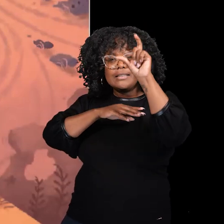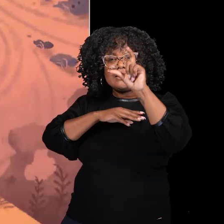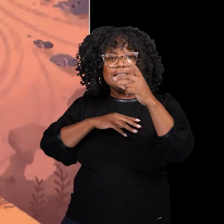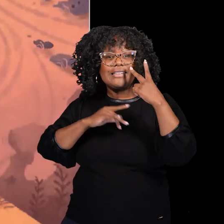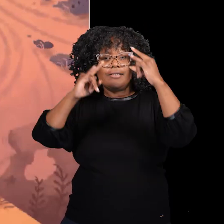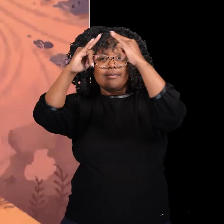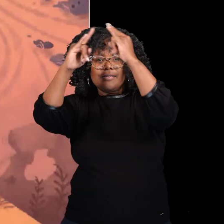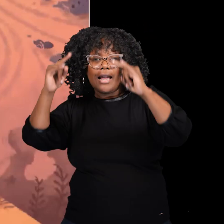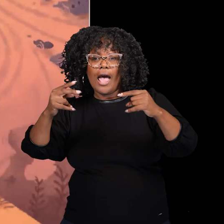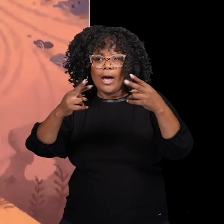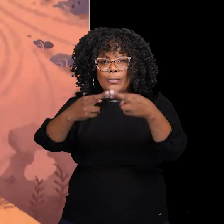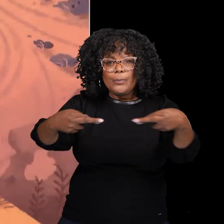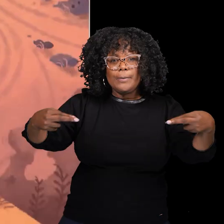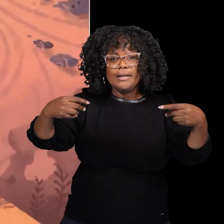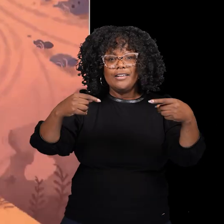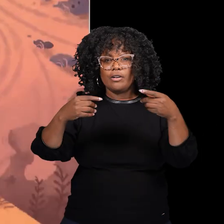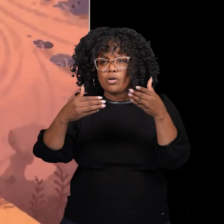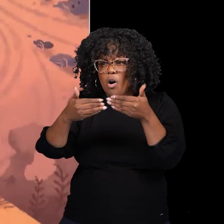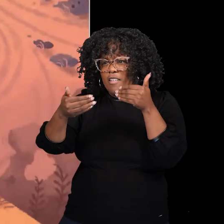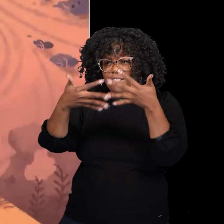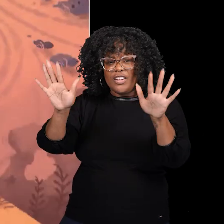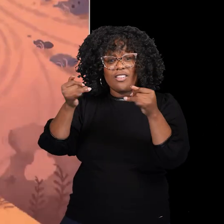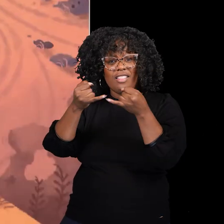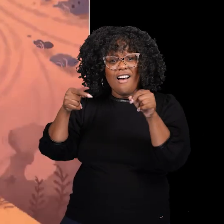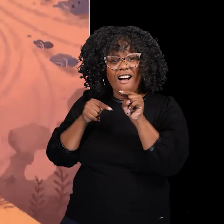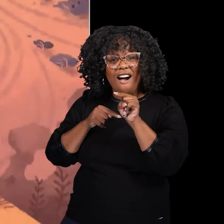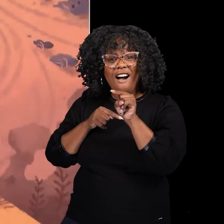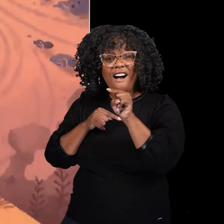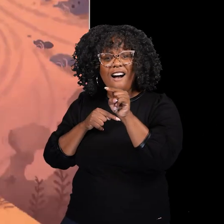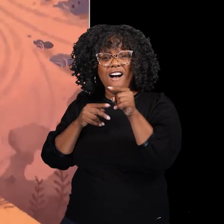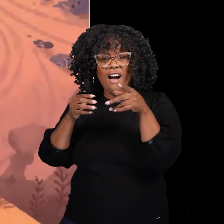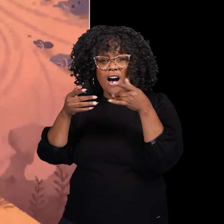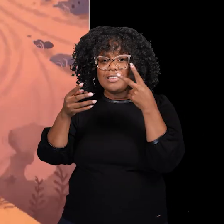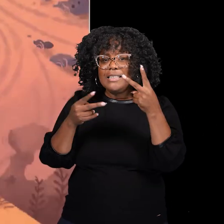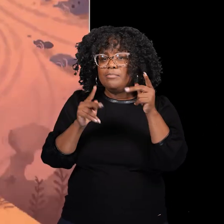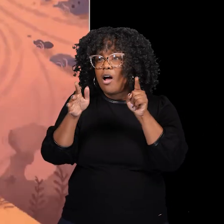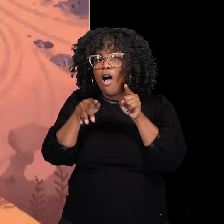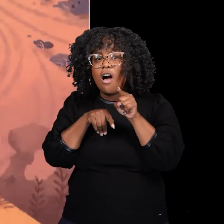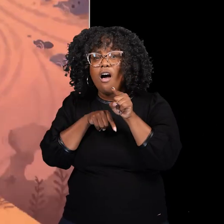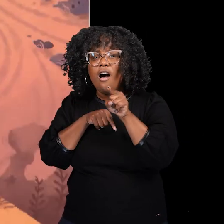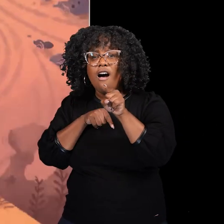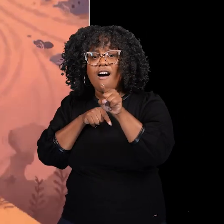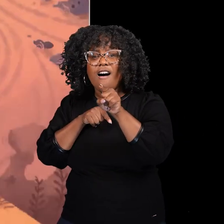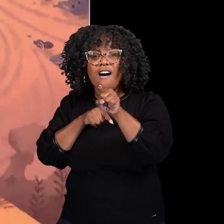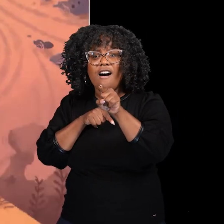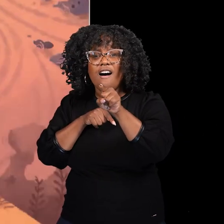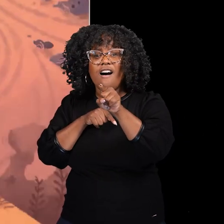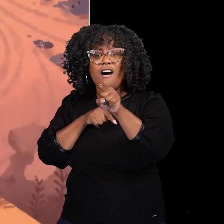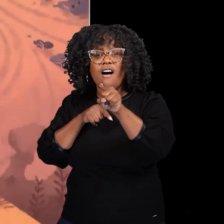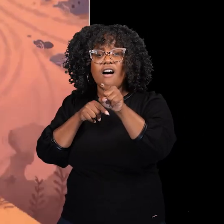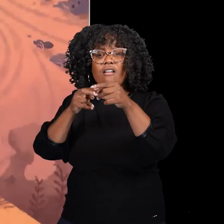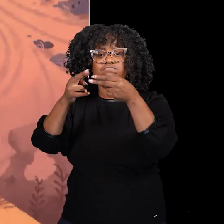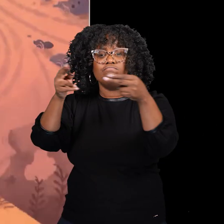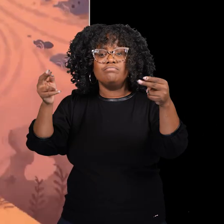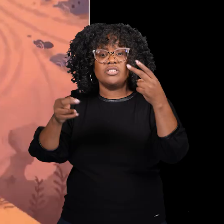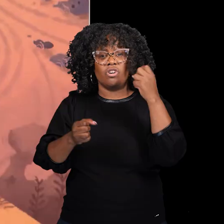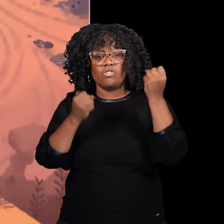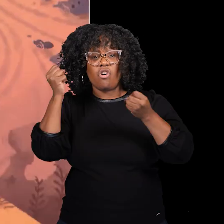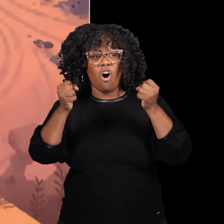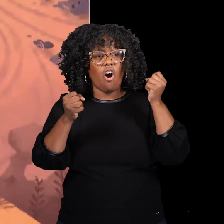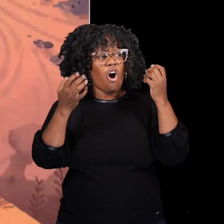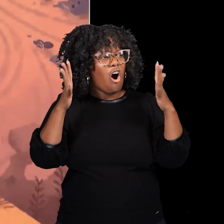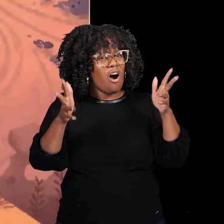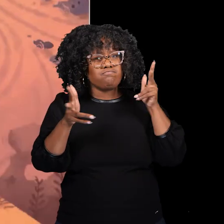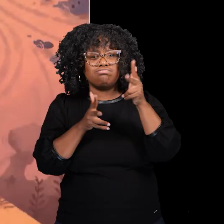and below are the tents and ribbon showing the finish line. The broken finish line ribbon flutters in the distance ahead.